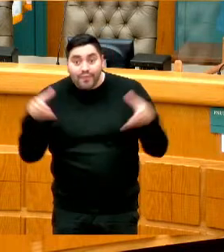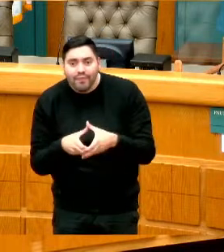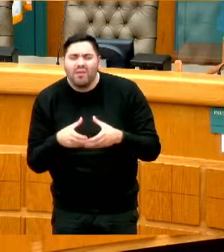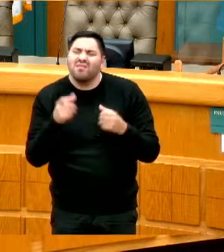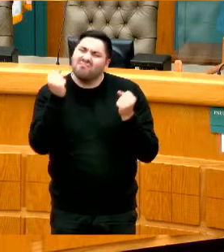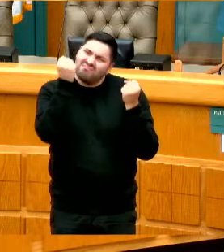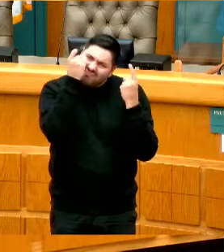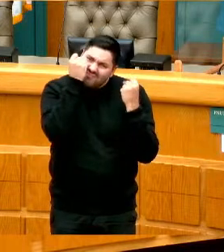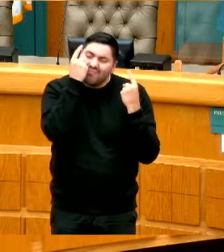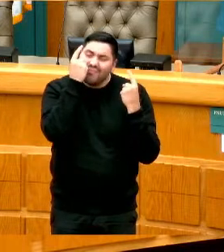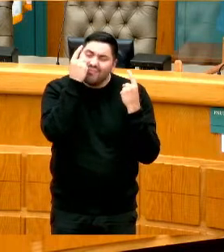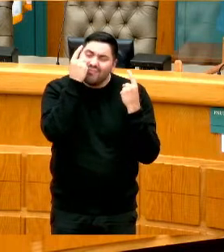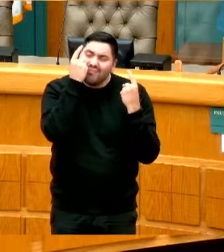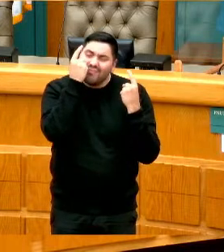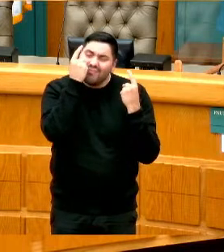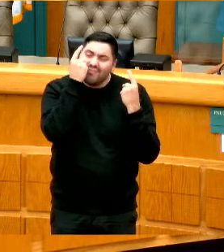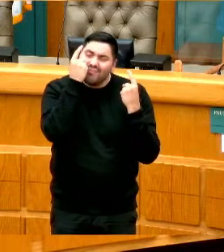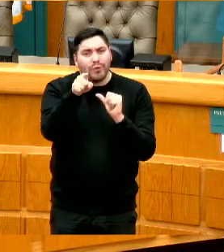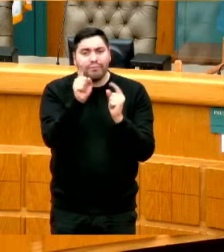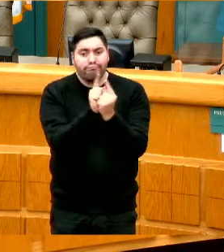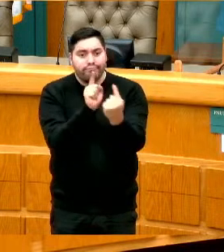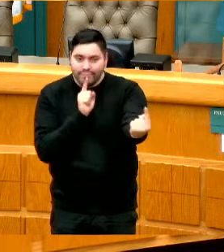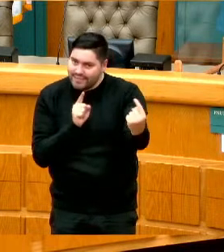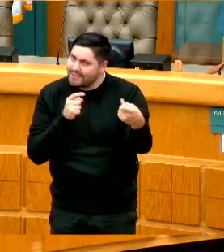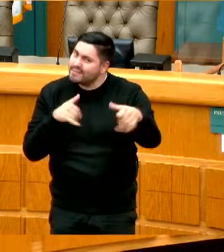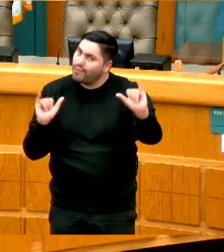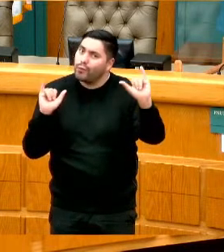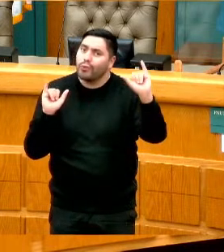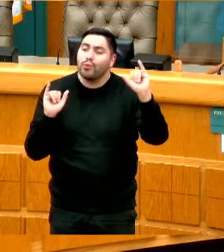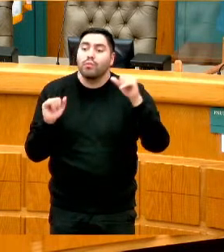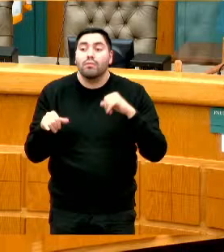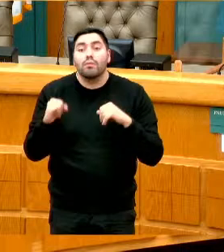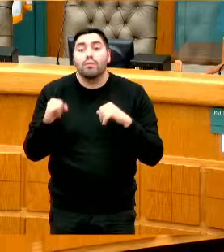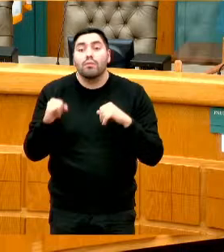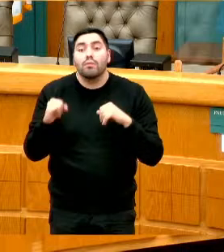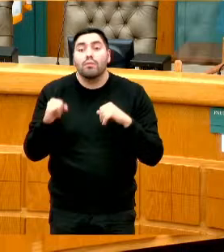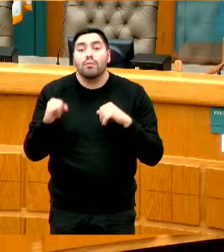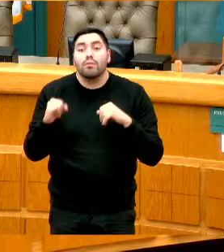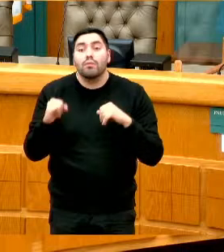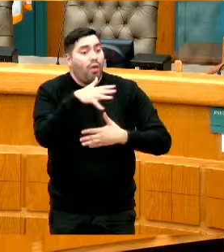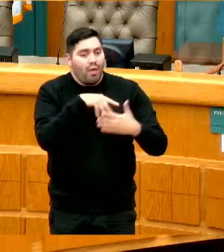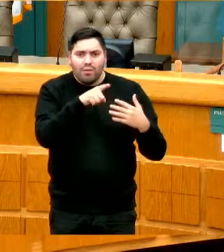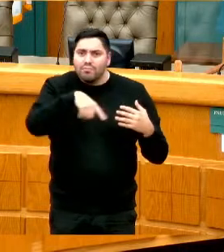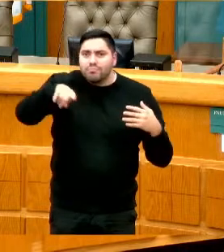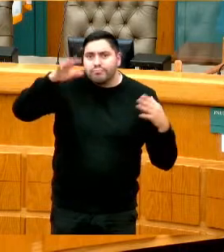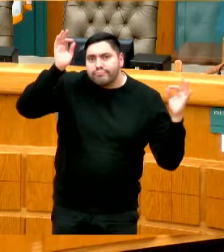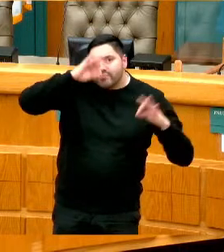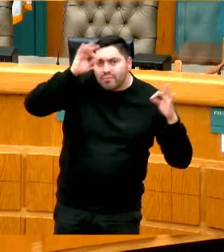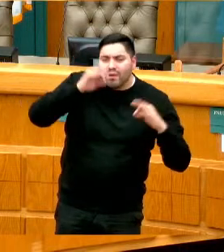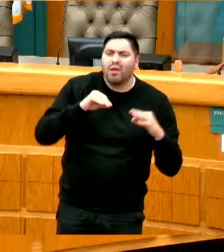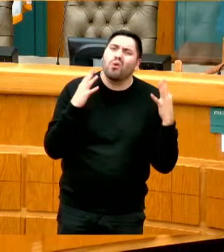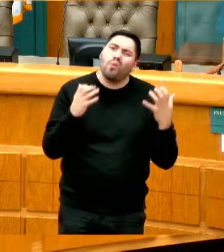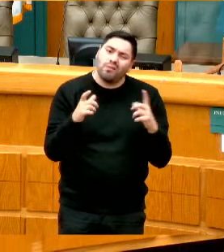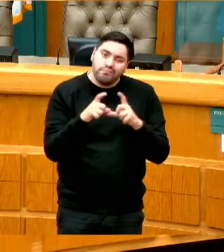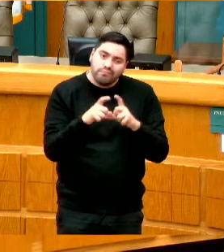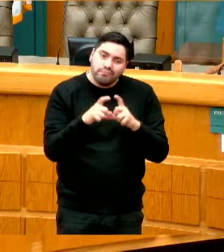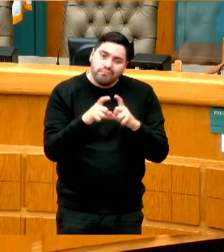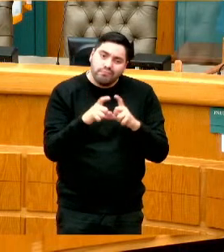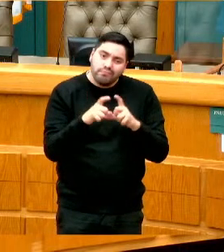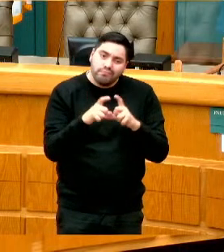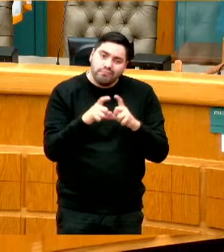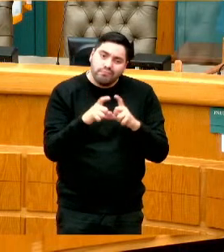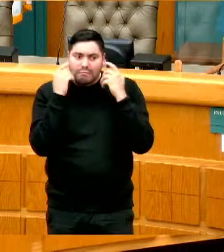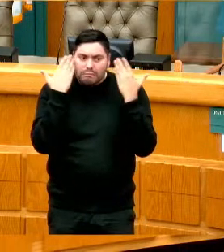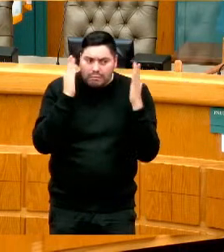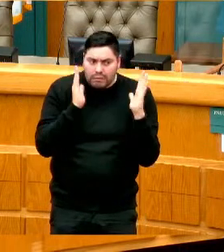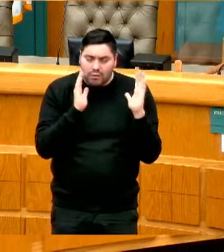mindful of that social distancing still. If you're mixing with a group that might be unfamiliar, you might want to wear your face mask depending on who